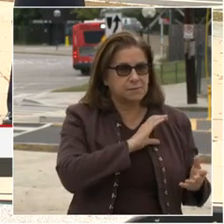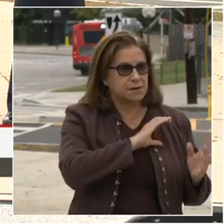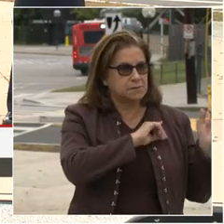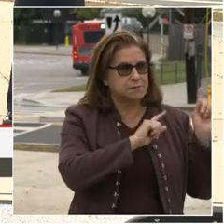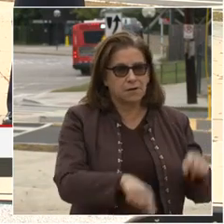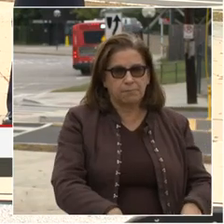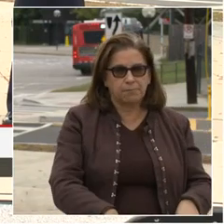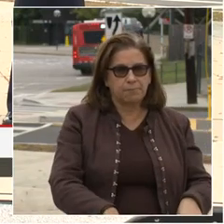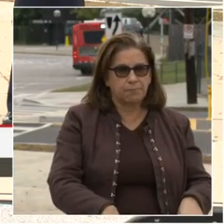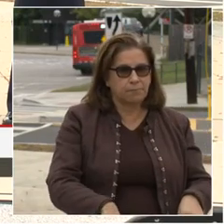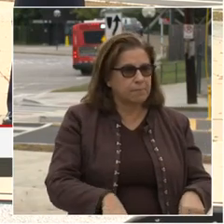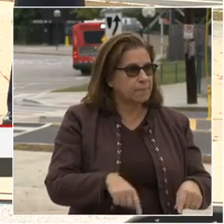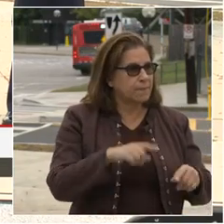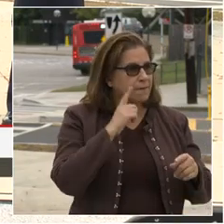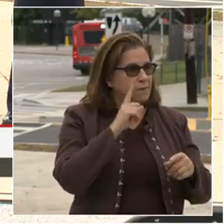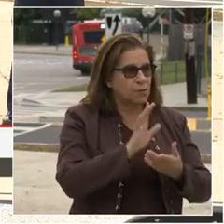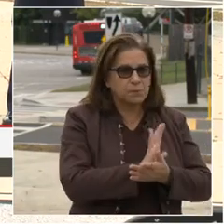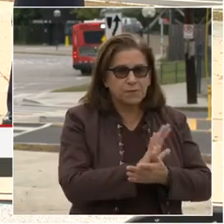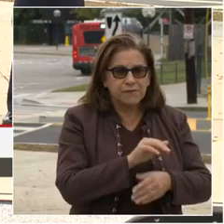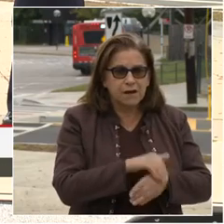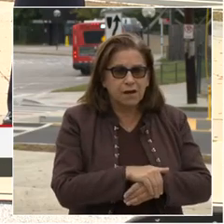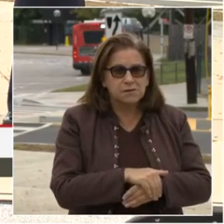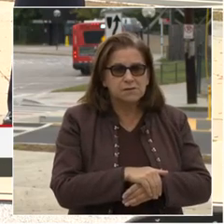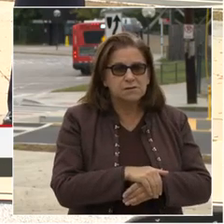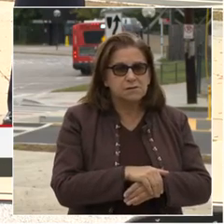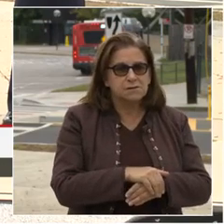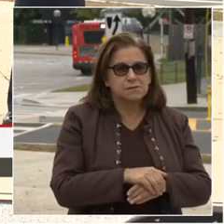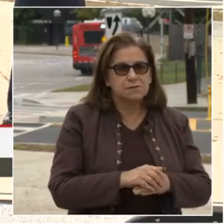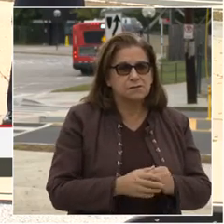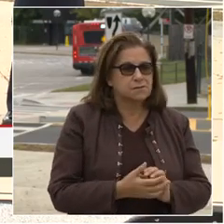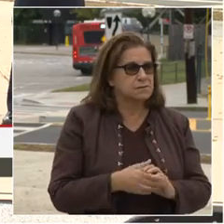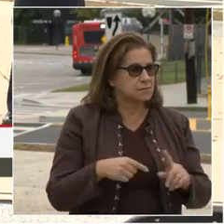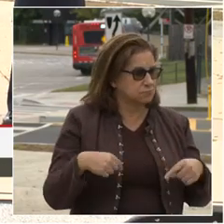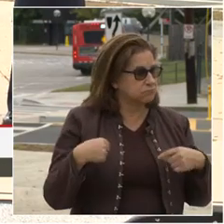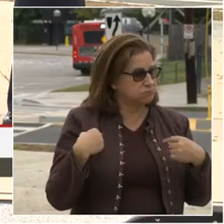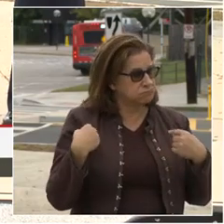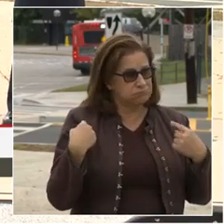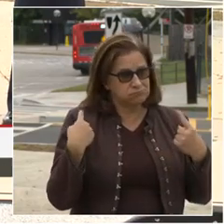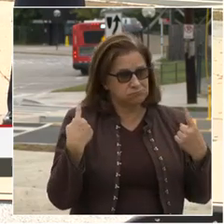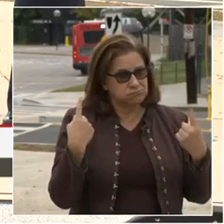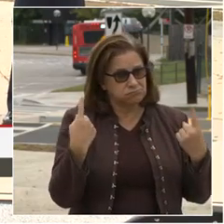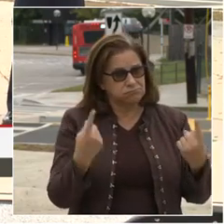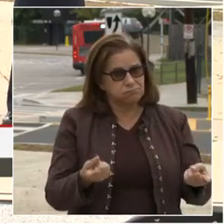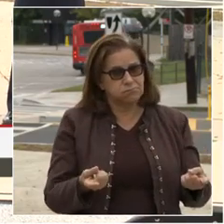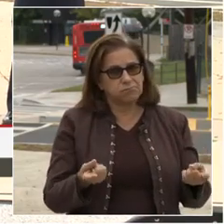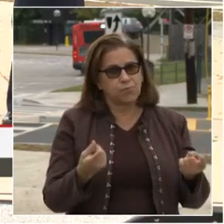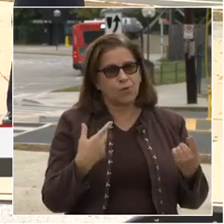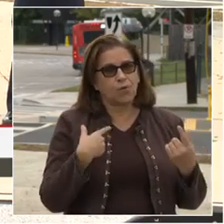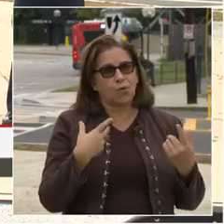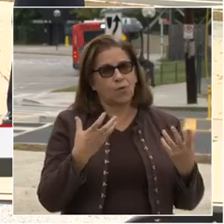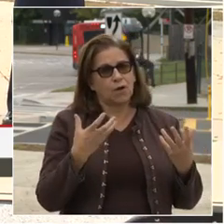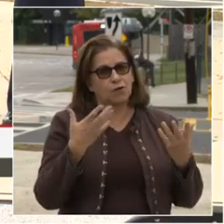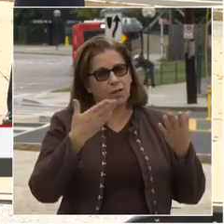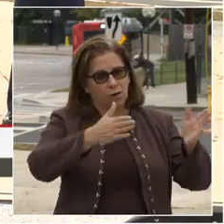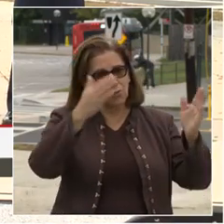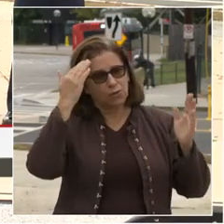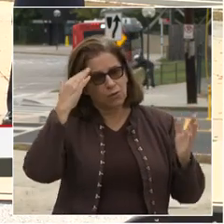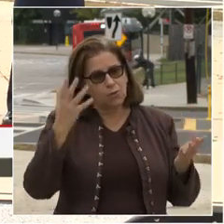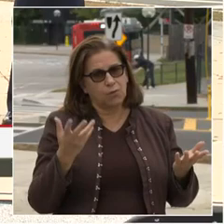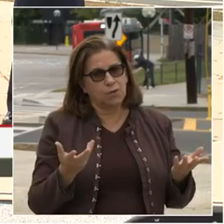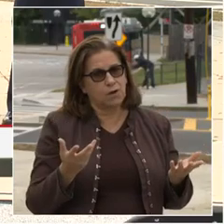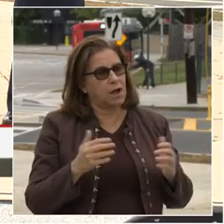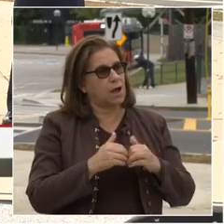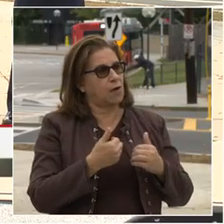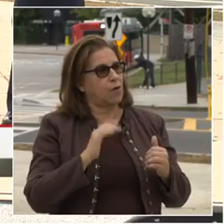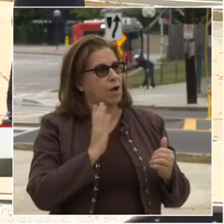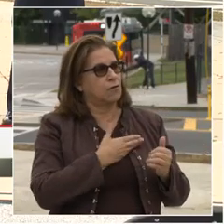movie night. This has been going on for 5 or 6 years. Now, my question, I just wanted to put that out so you could be aware how we're being treated as a community. My kids